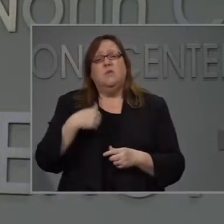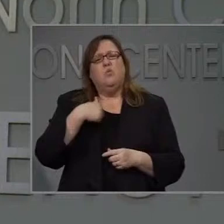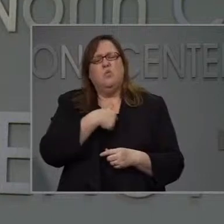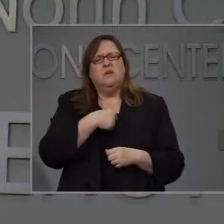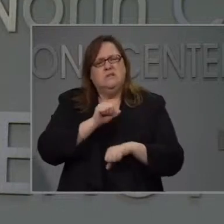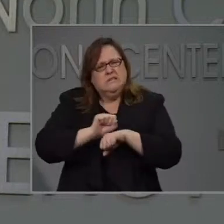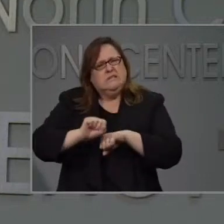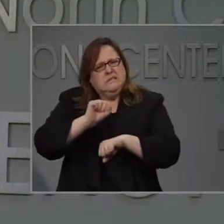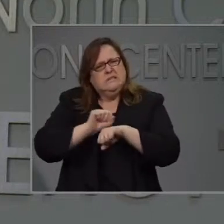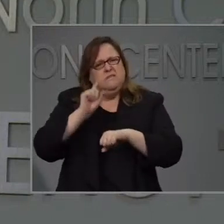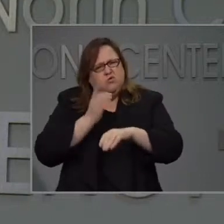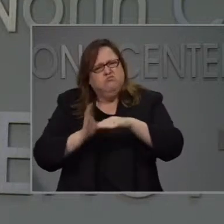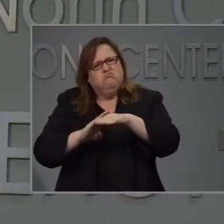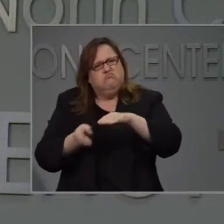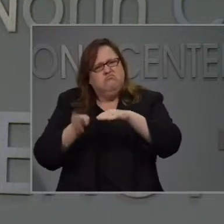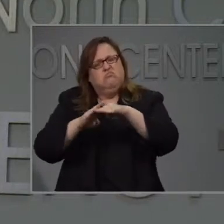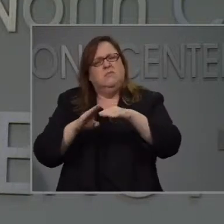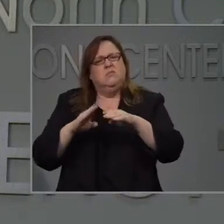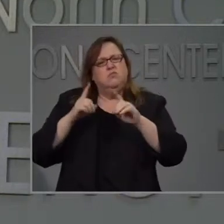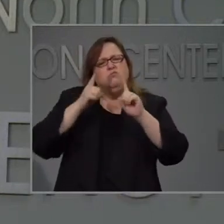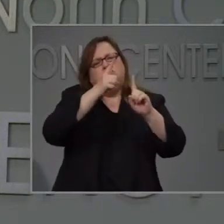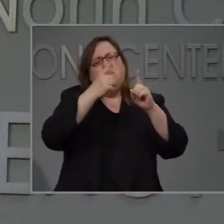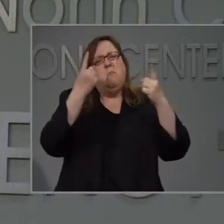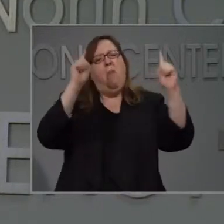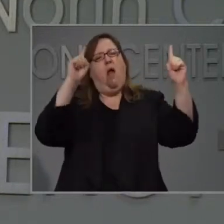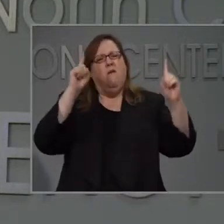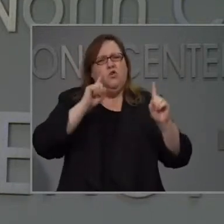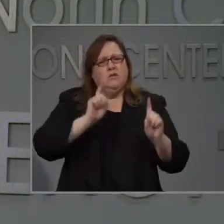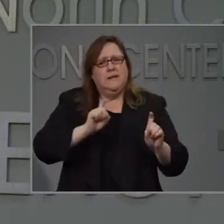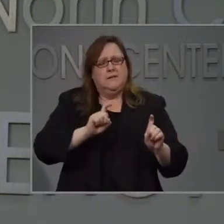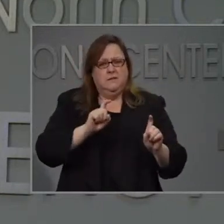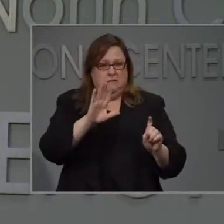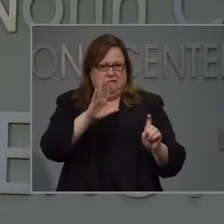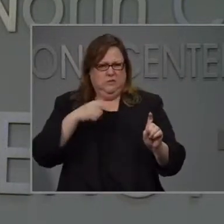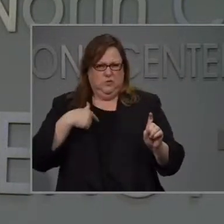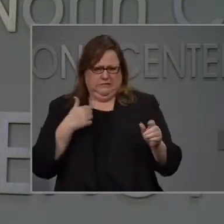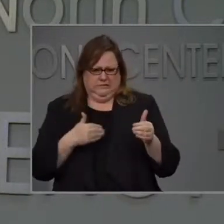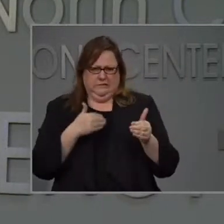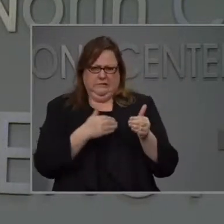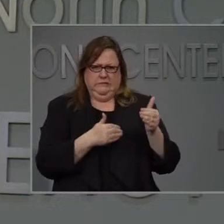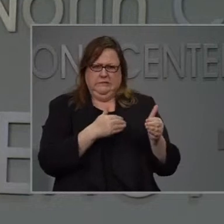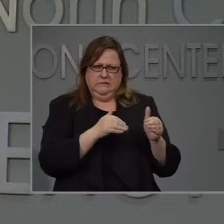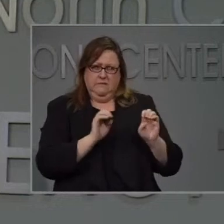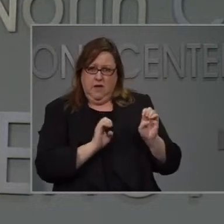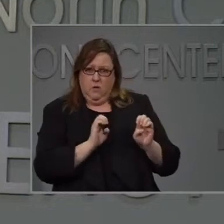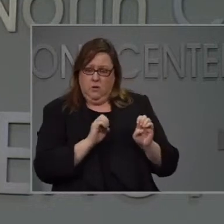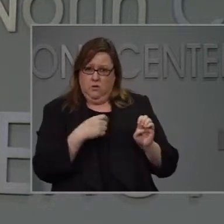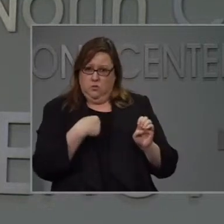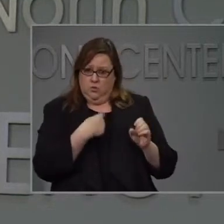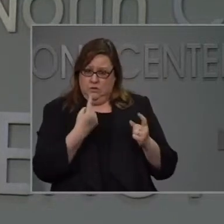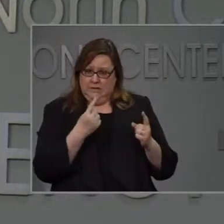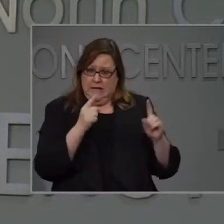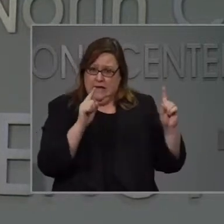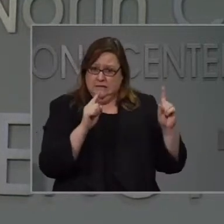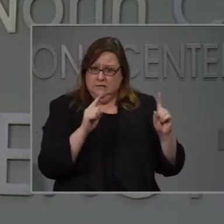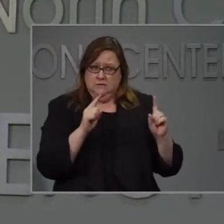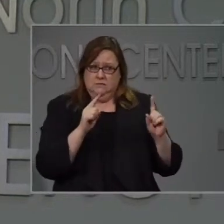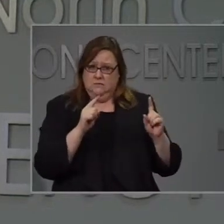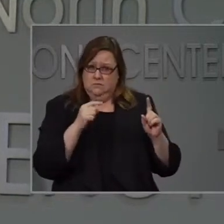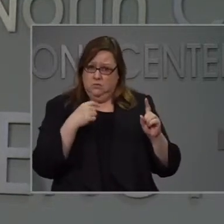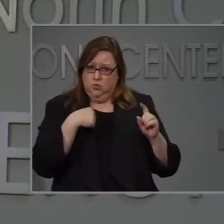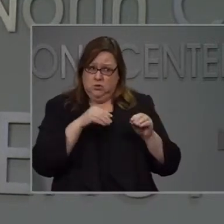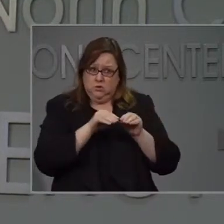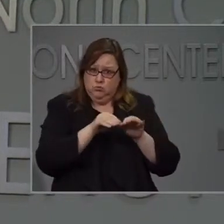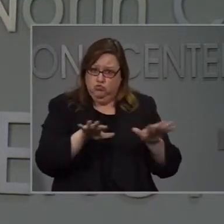meet testing goals, we're also evaluating whether North Carolina is succeeding in managing the spread of the